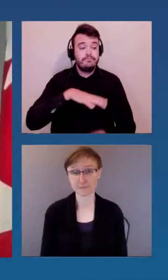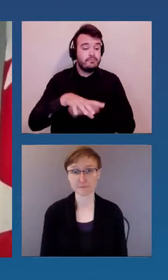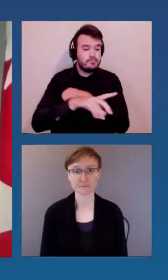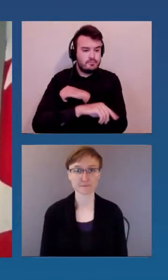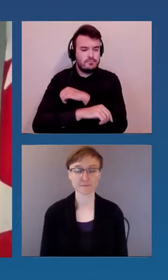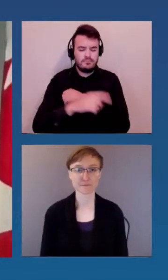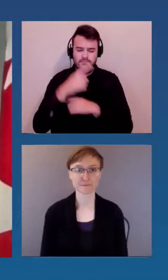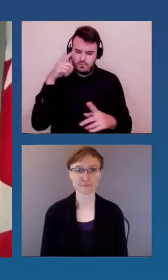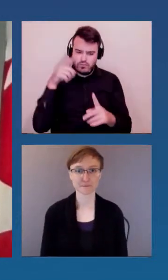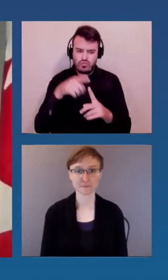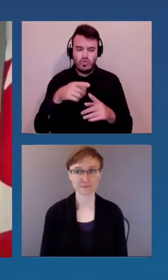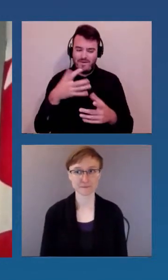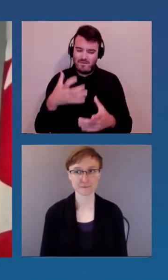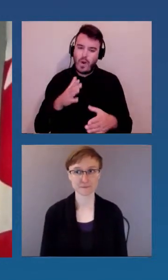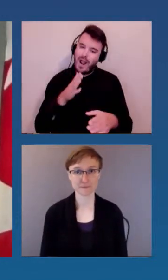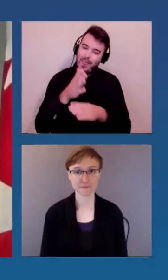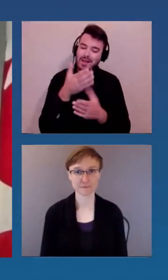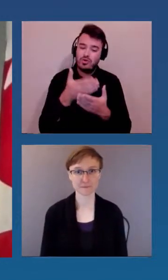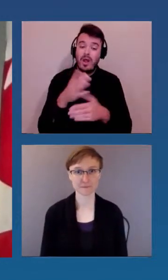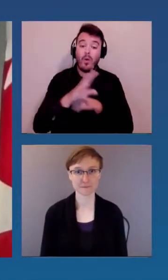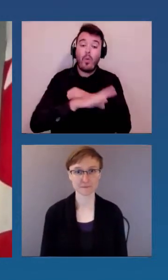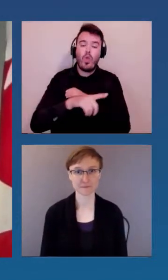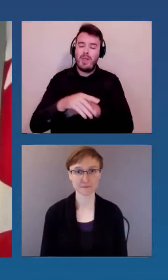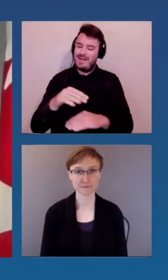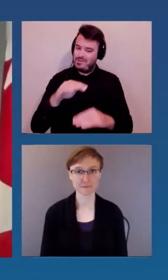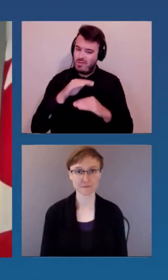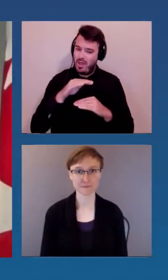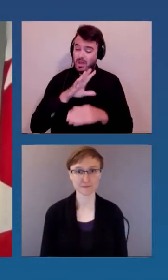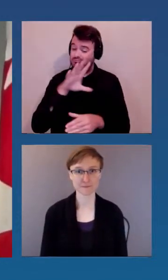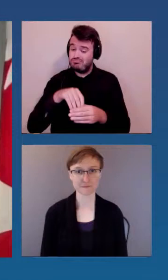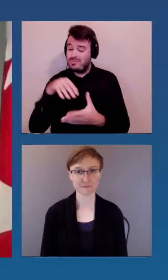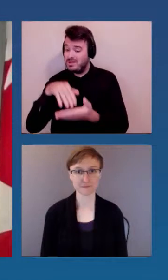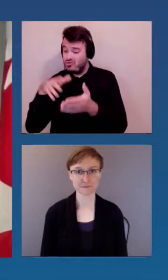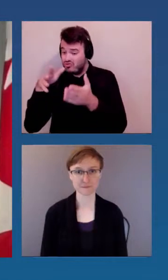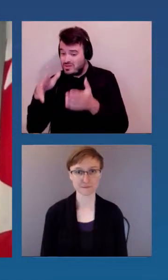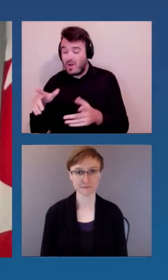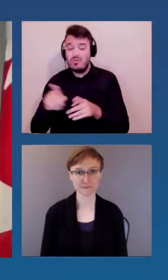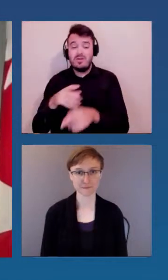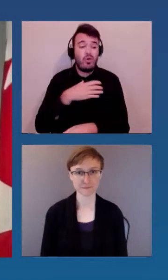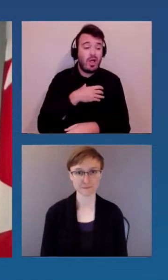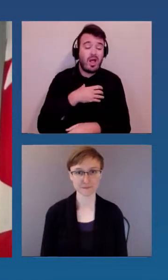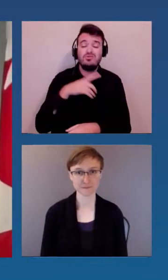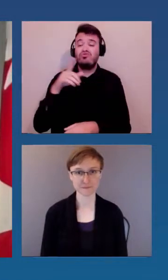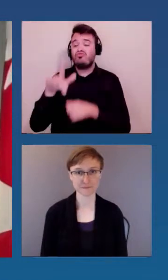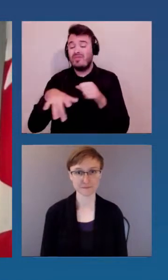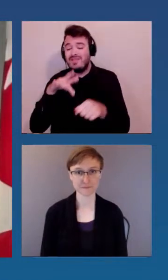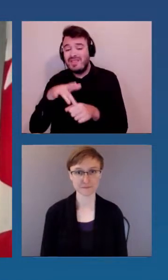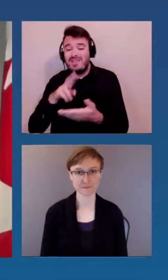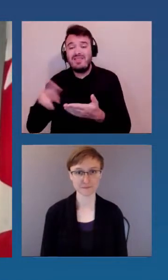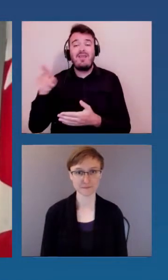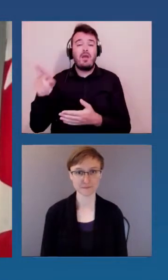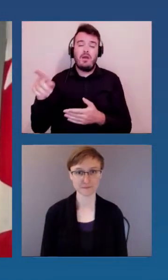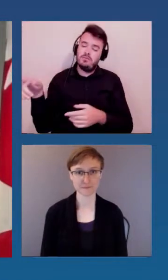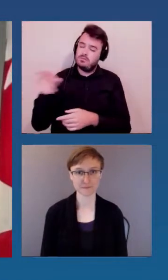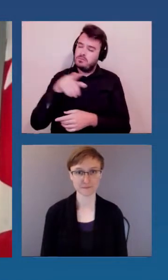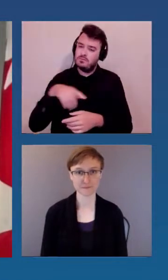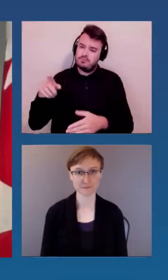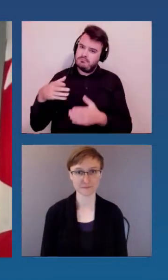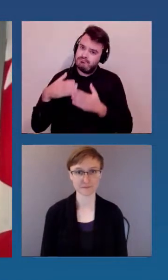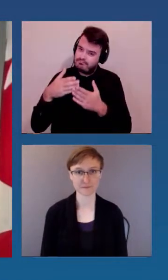Thank you, Chief Slowly. Je passe finalement la parole au directeur général des services de protection et d'urgence pour la ville d'Ottawa. Please go ahead,